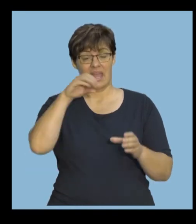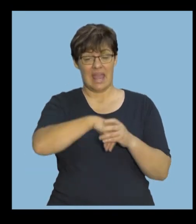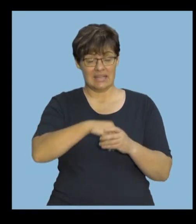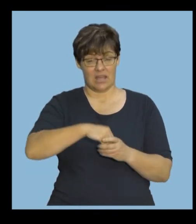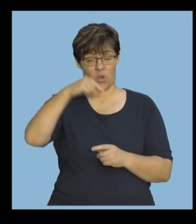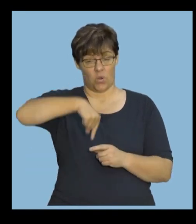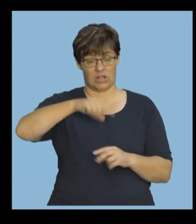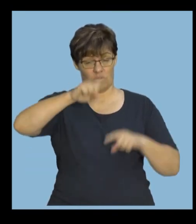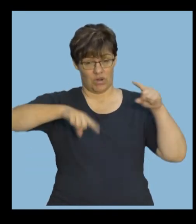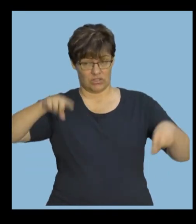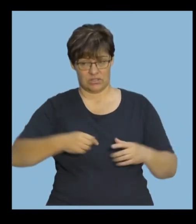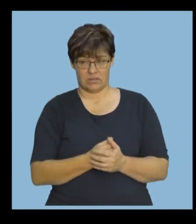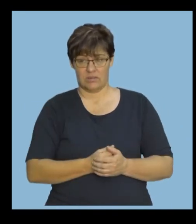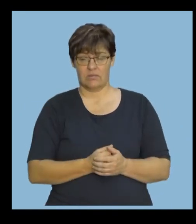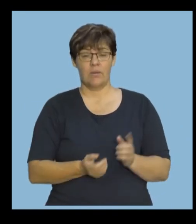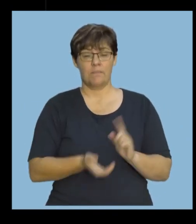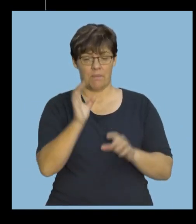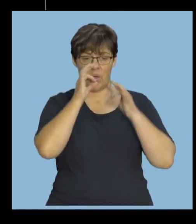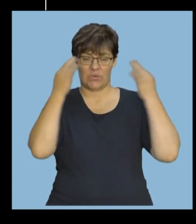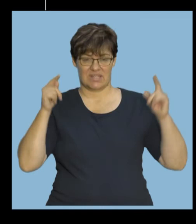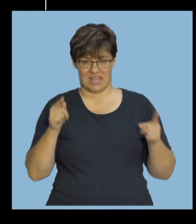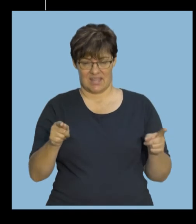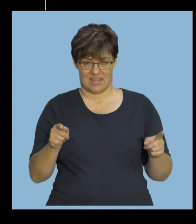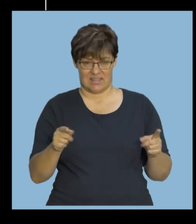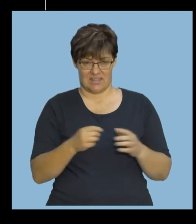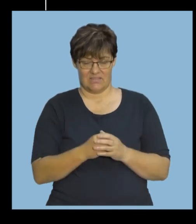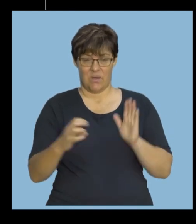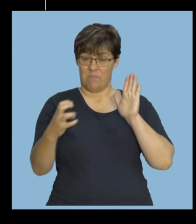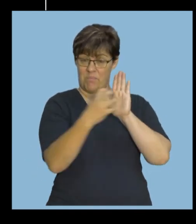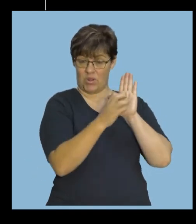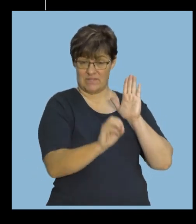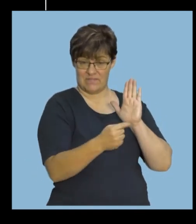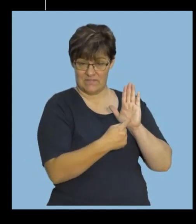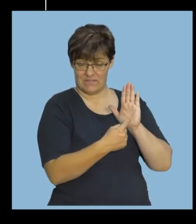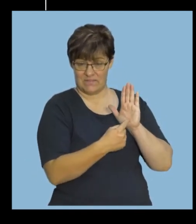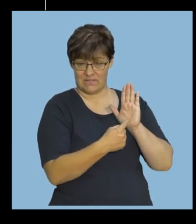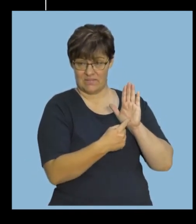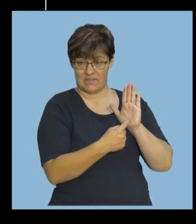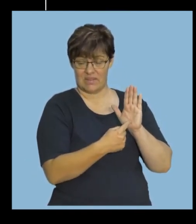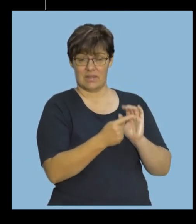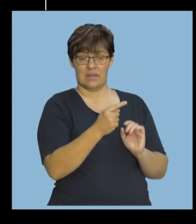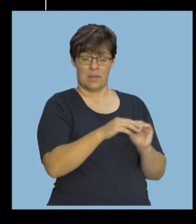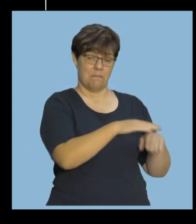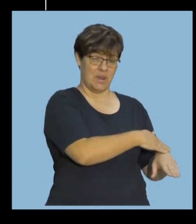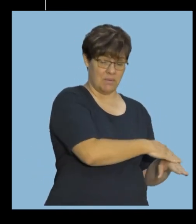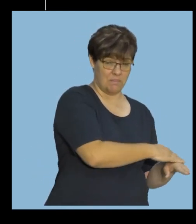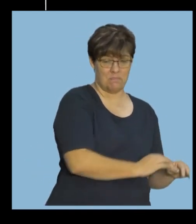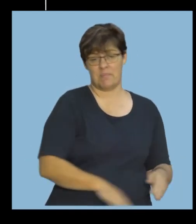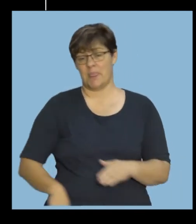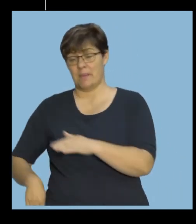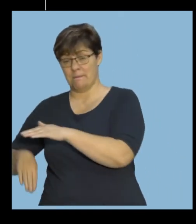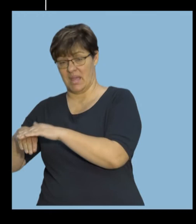Now, interquartile range, we can find it from the Whisker plot. If you have a Whisker plot, remember our min